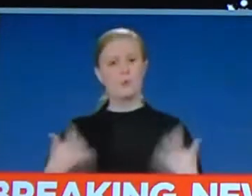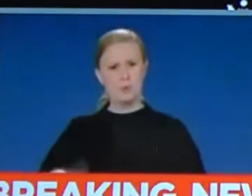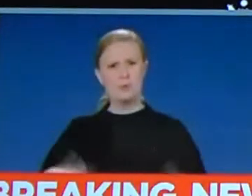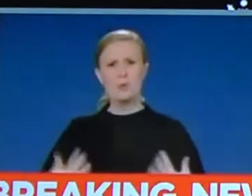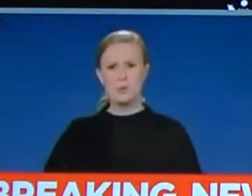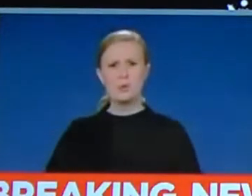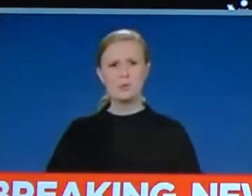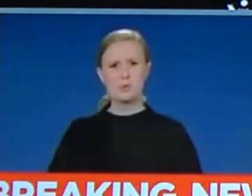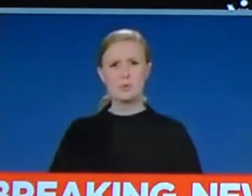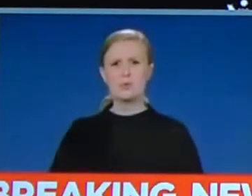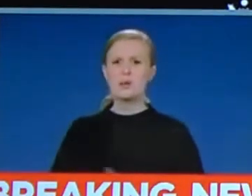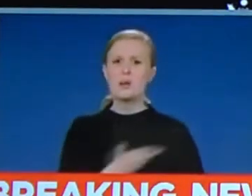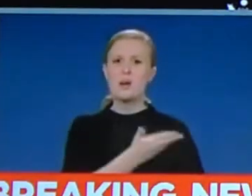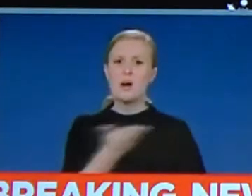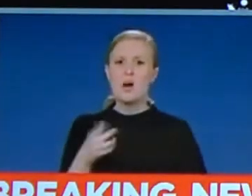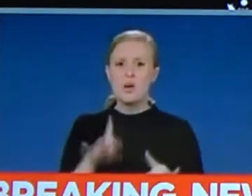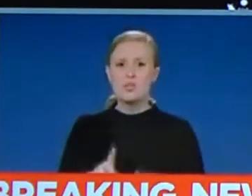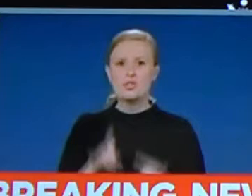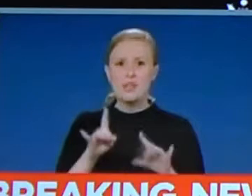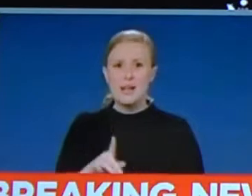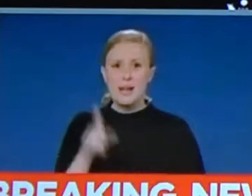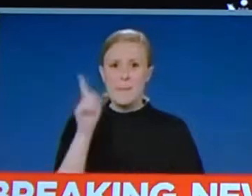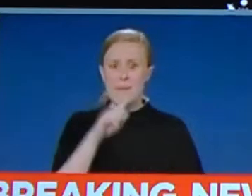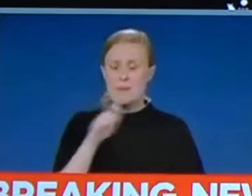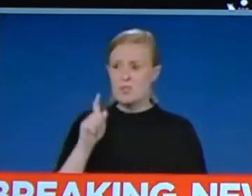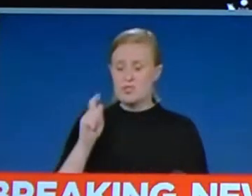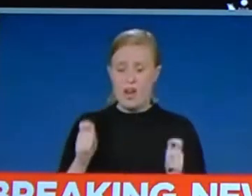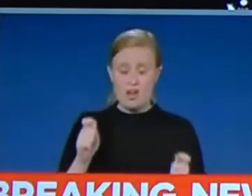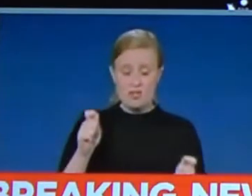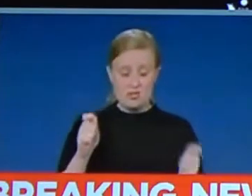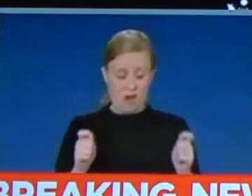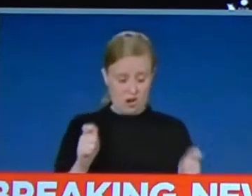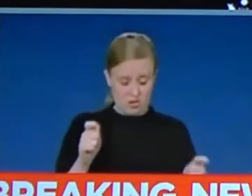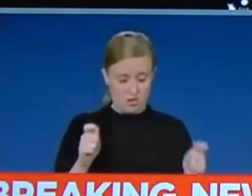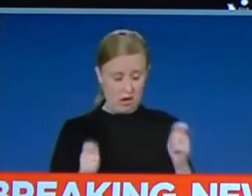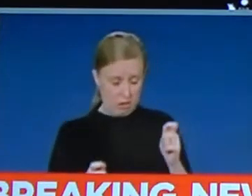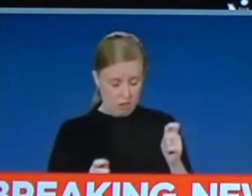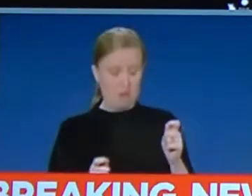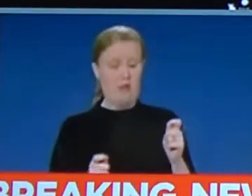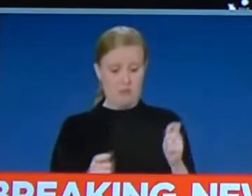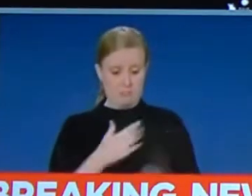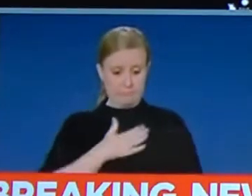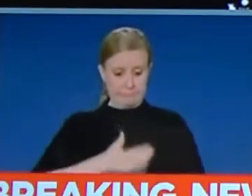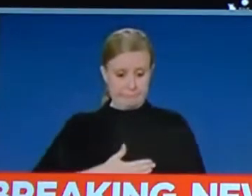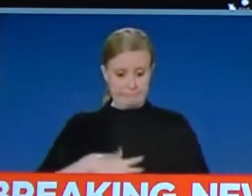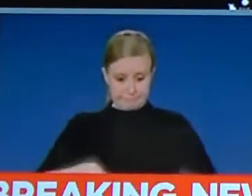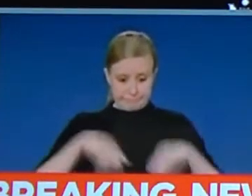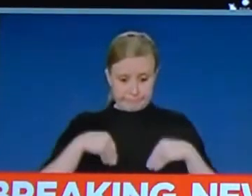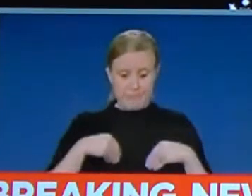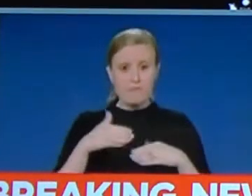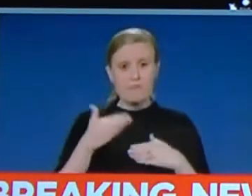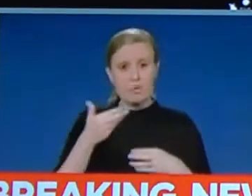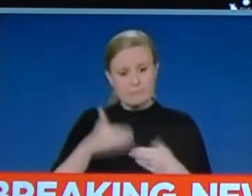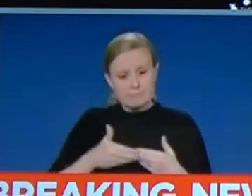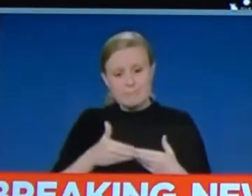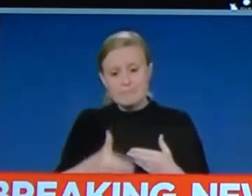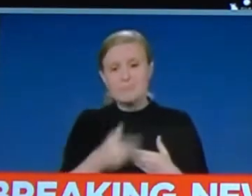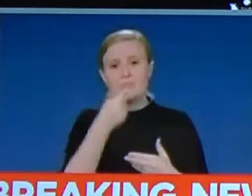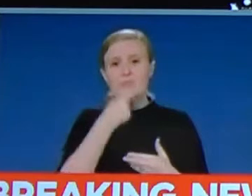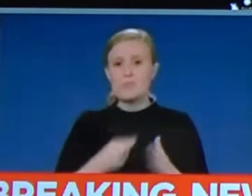daily lives to what it is going to be like for us for many months ahead. We are one of the few, if